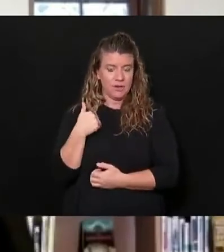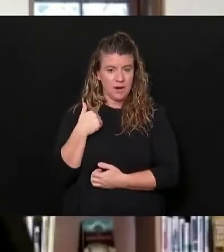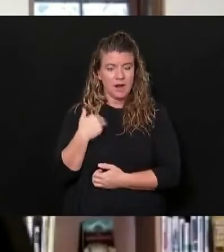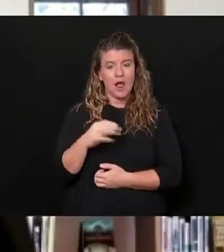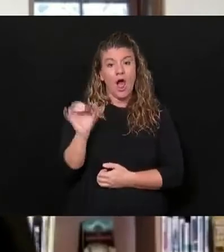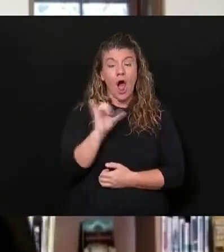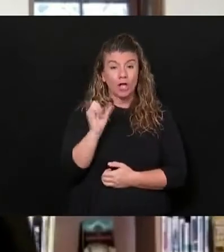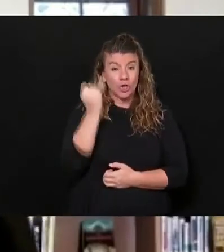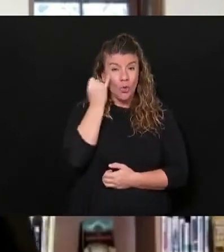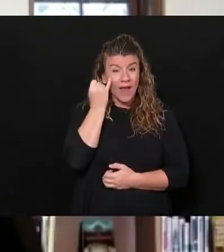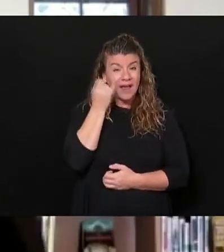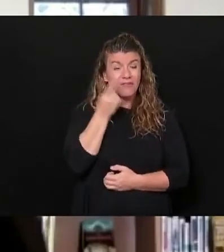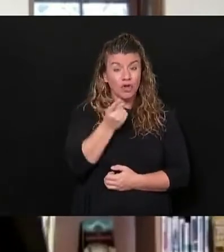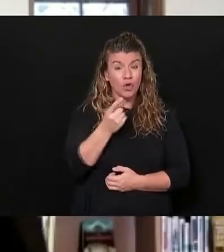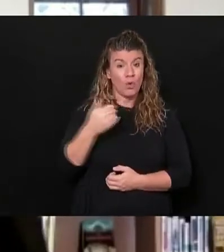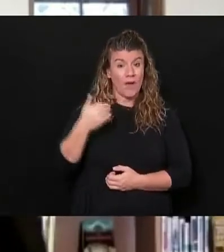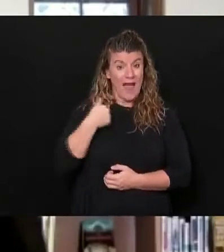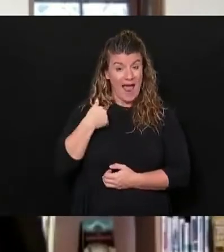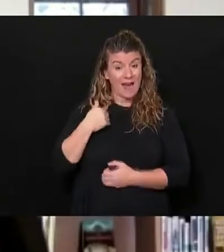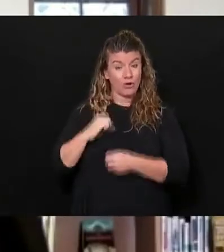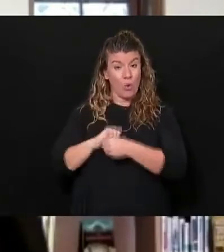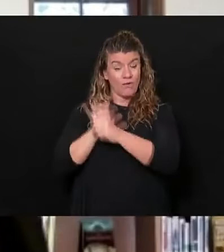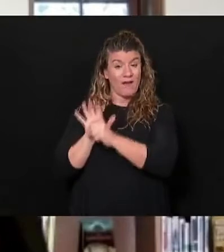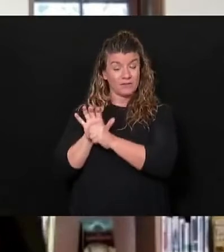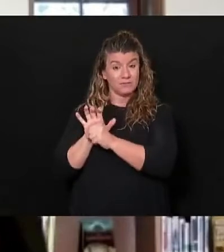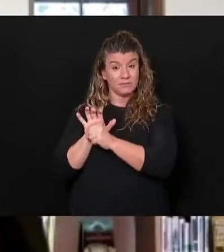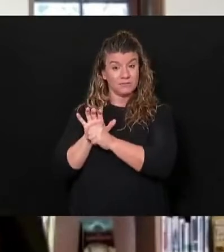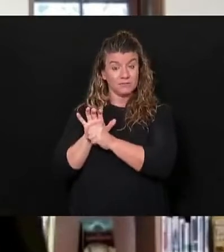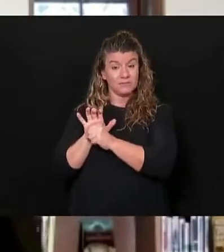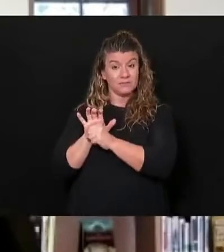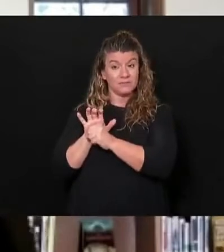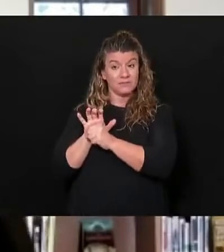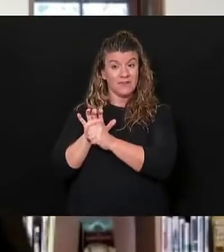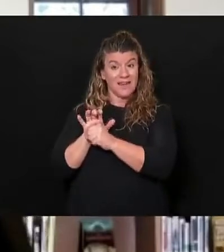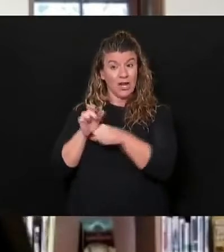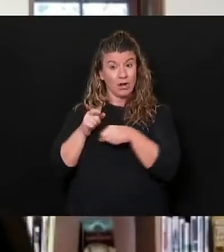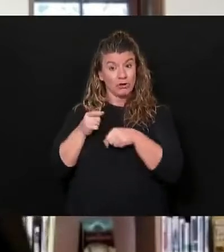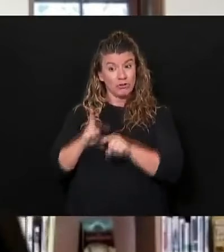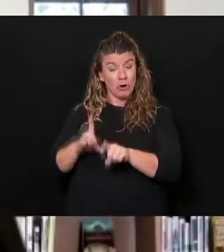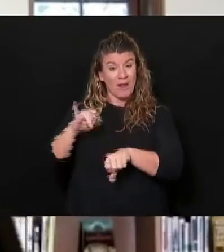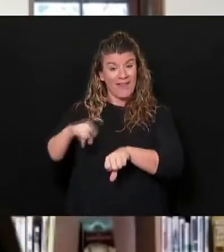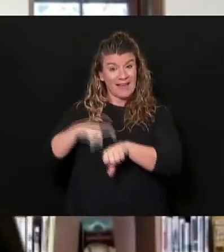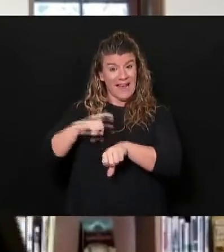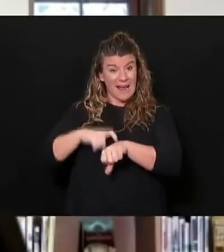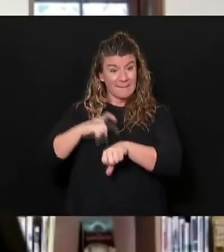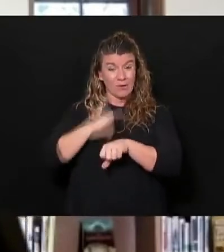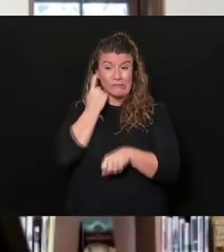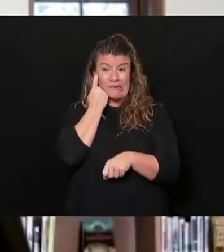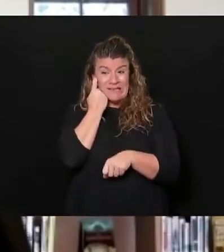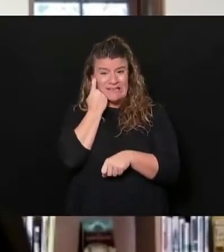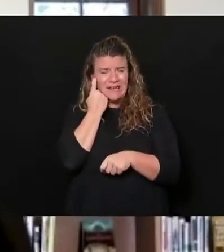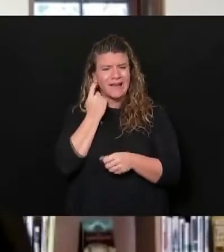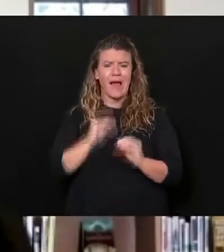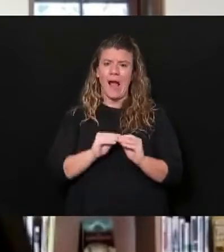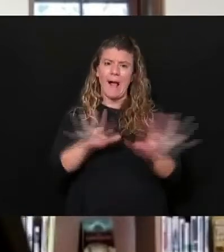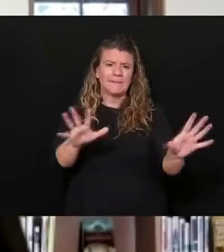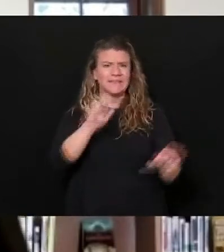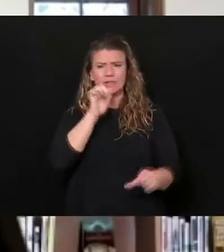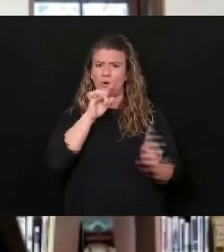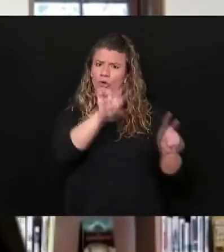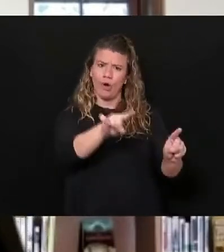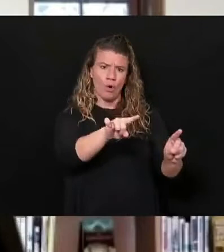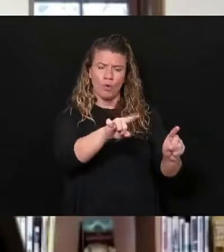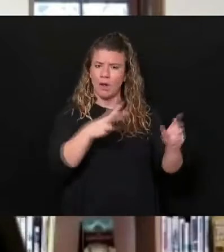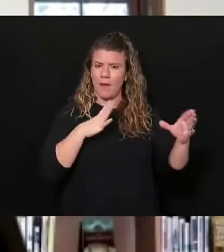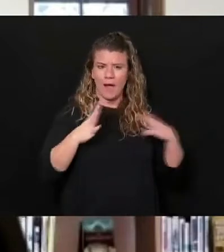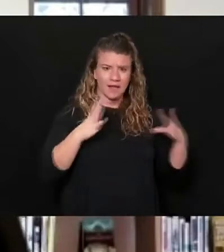had COVID-19, especially within that diagnosis frame, to obviously not go around any family members. If